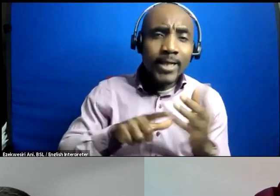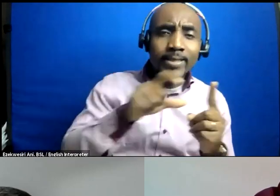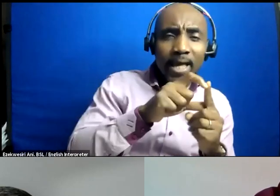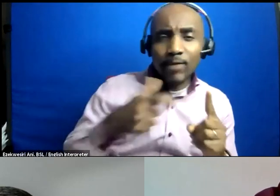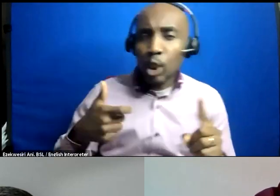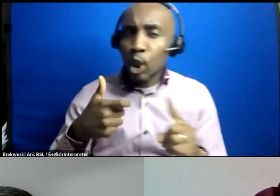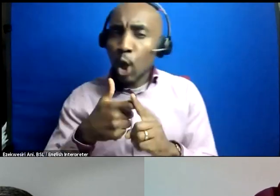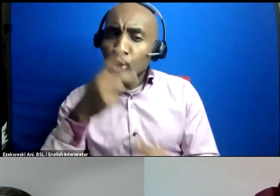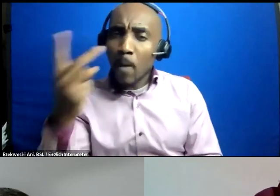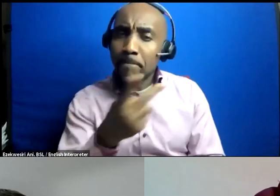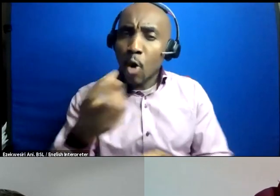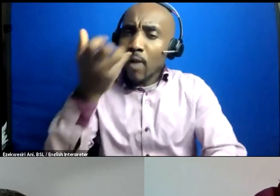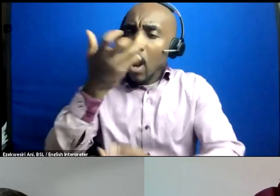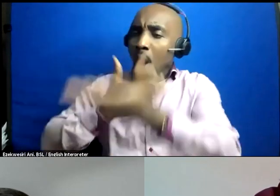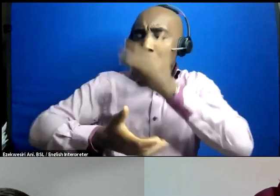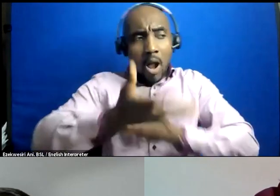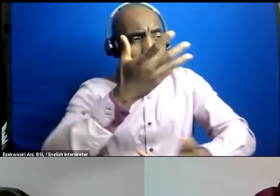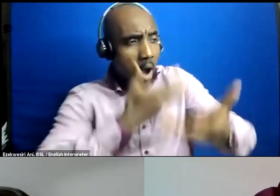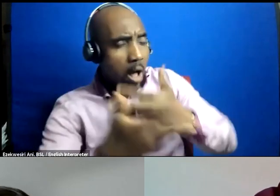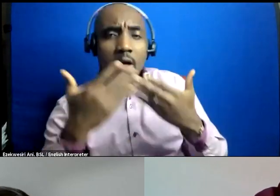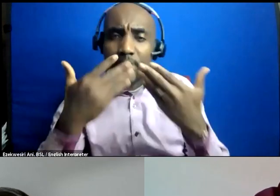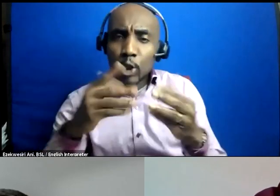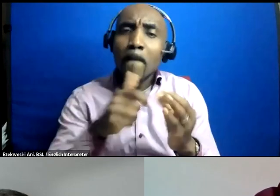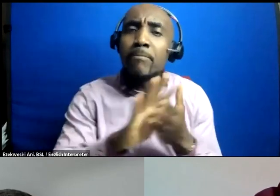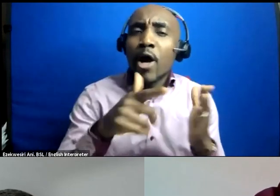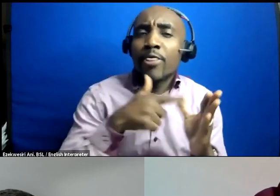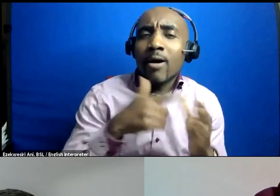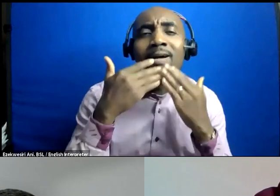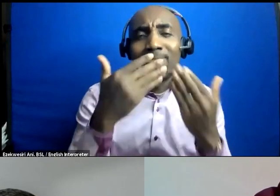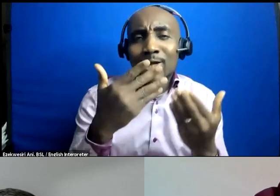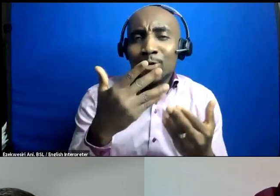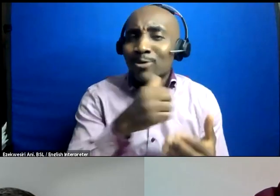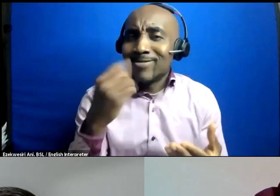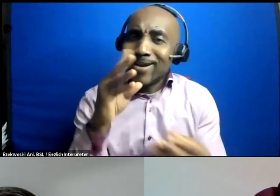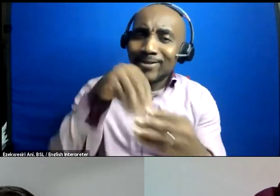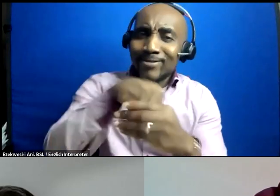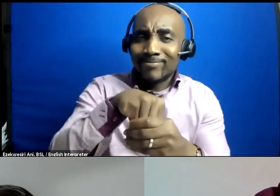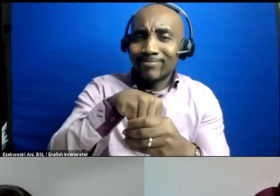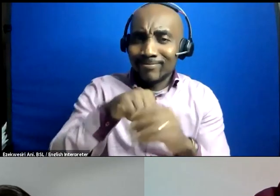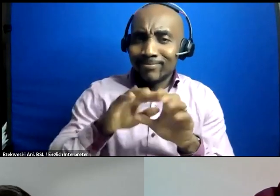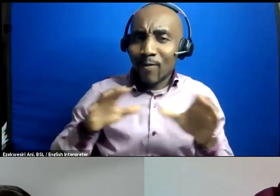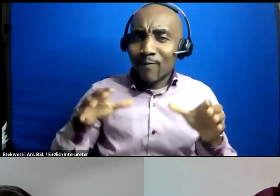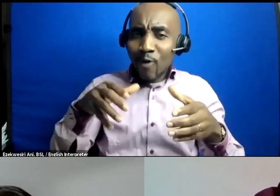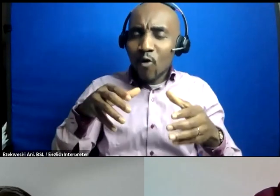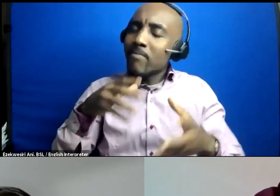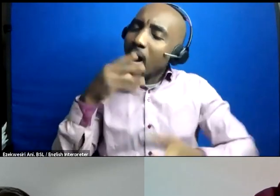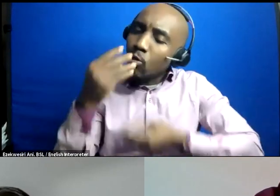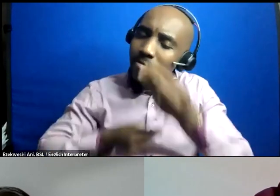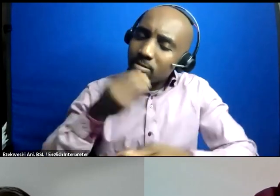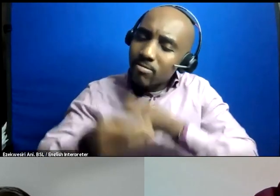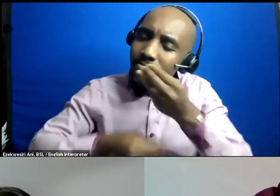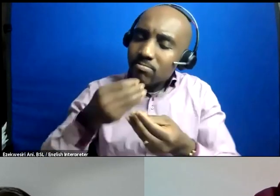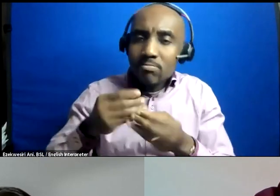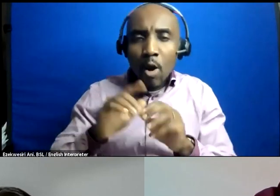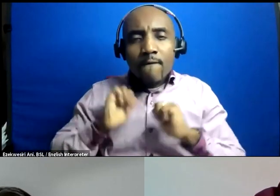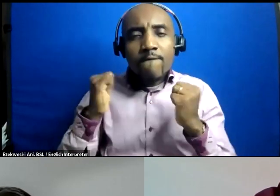very much. And Bertha, thank you, and nice to have you on board with the forum. So I'm going to tell you a little bit now about the forum and what we're